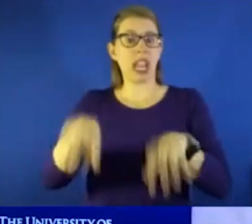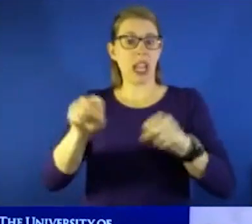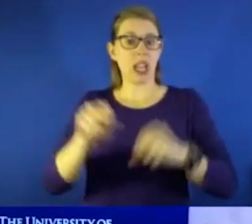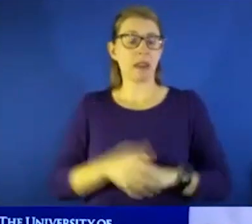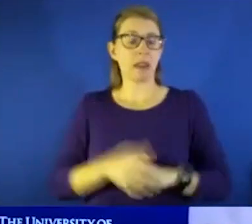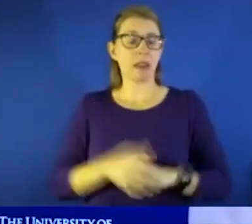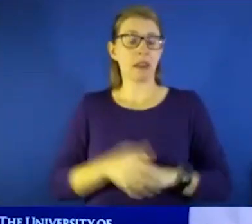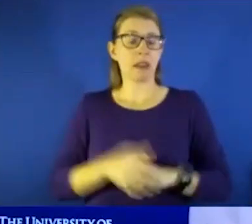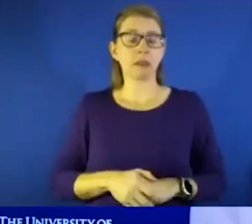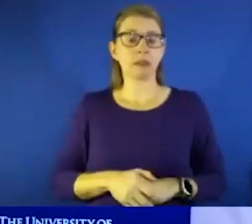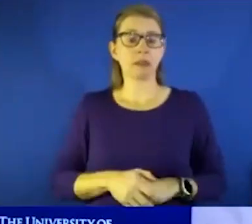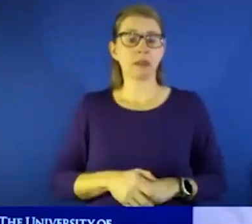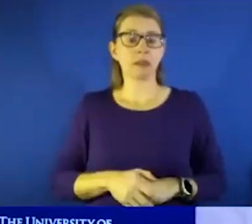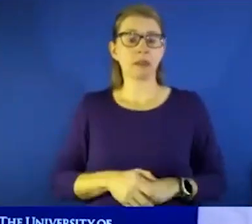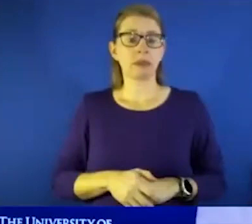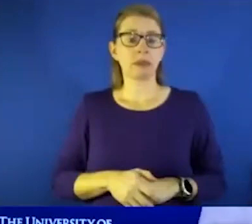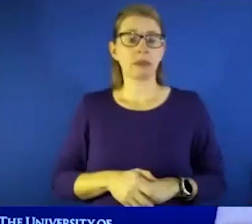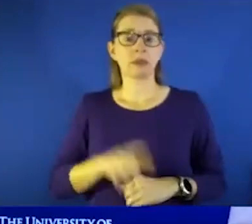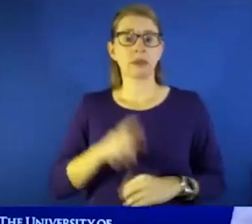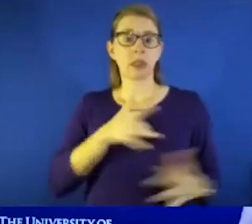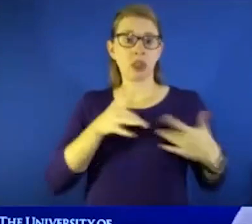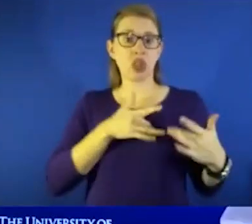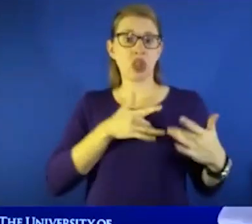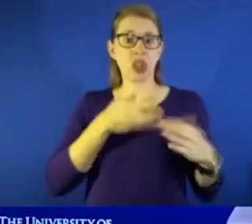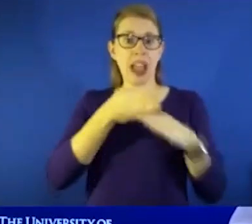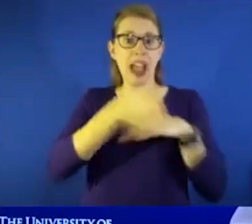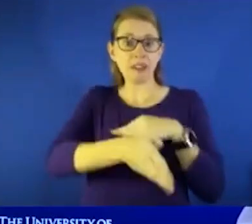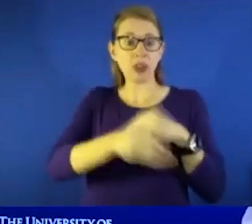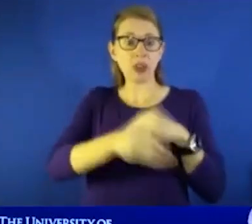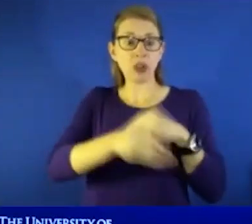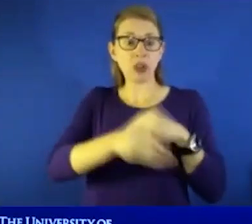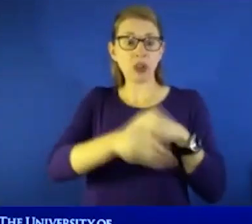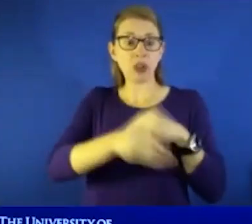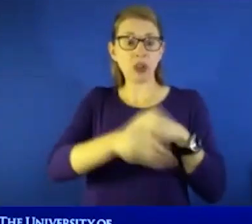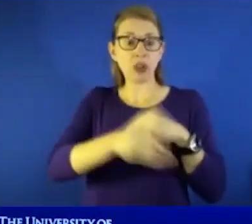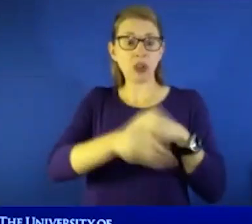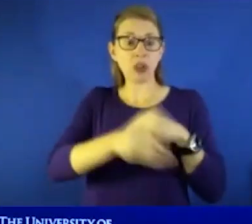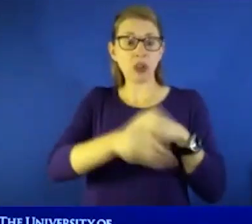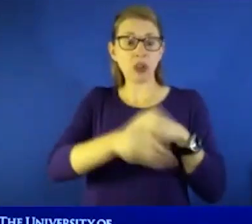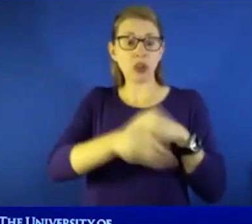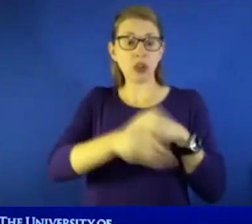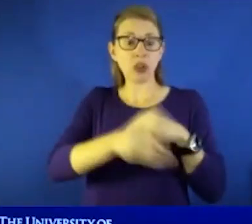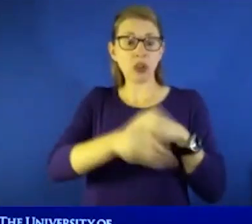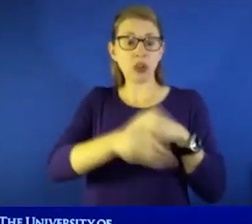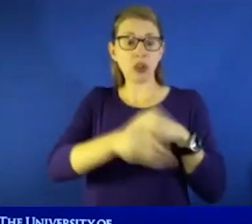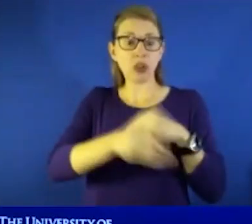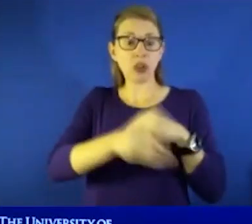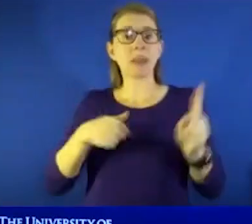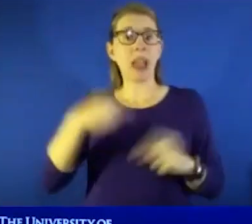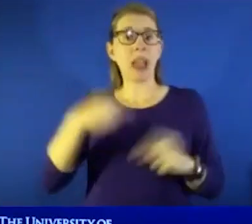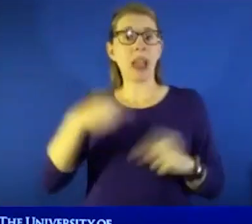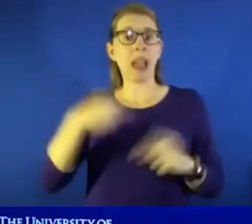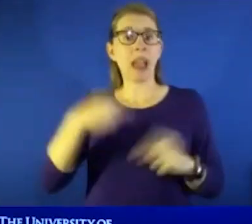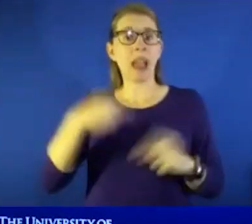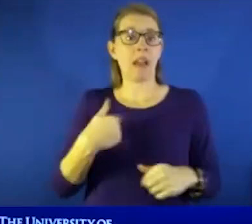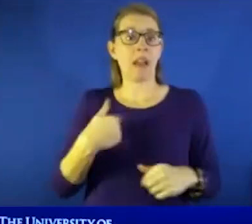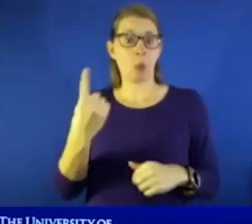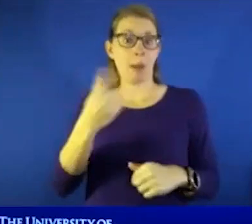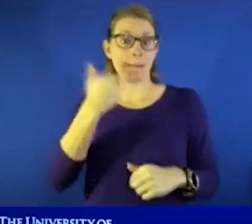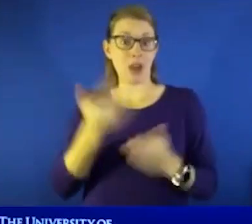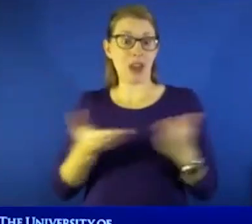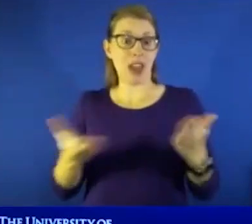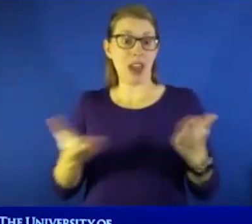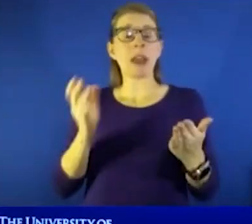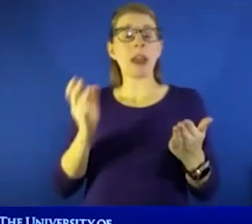once the masks do come off. But I think we do have one better thing now, and that is the ability to get these